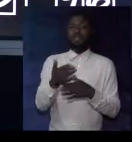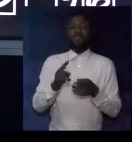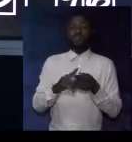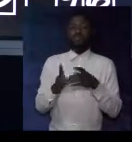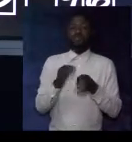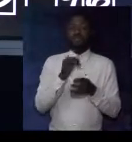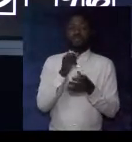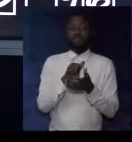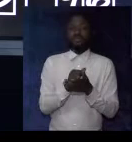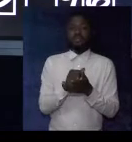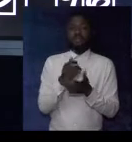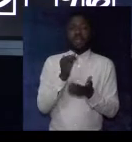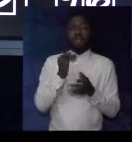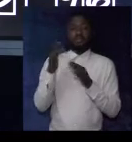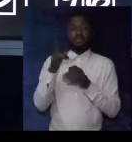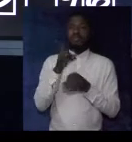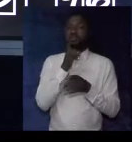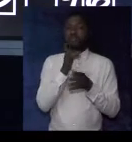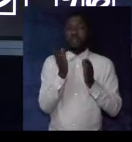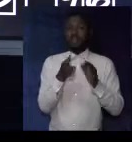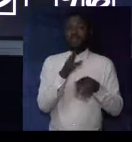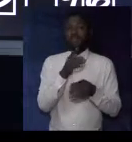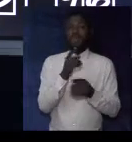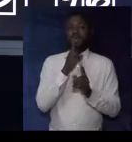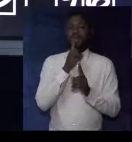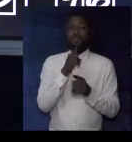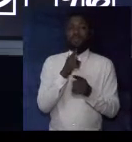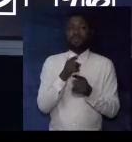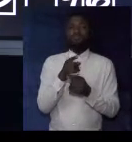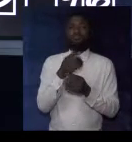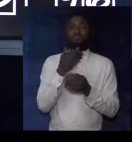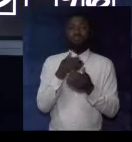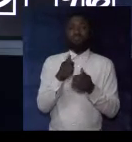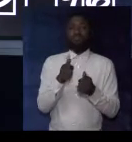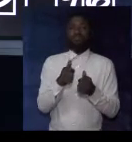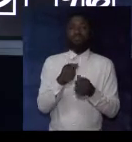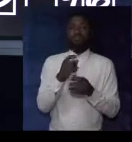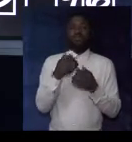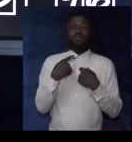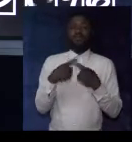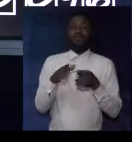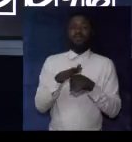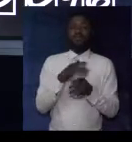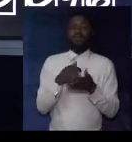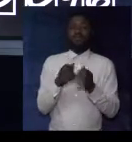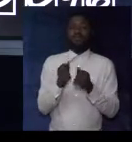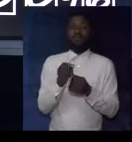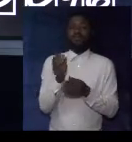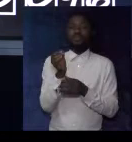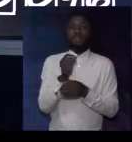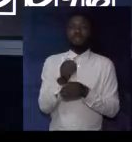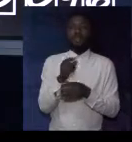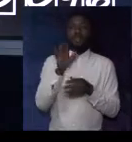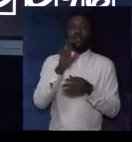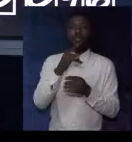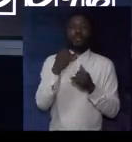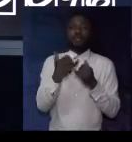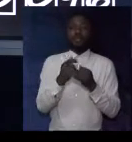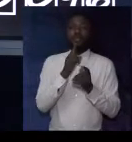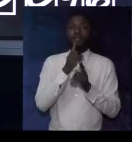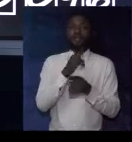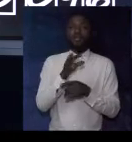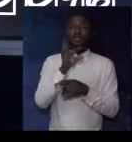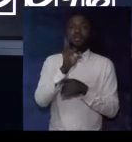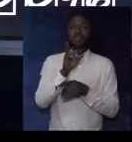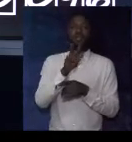do, of course, I hope you did not leave your answer like this. Good job, you. You're a smart kid. You have to fill it with zeros. So this is your final answer,